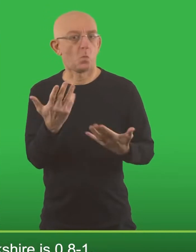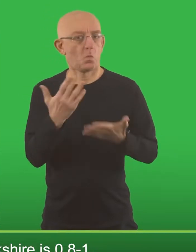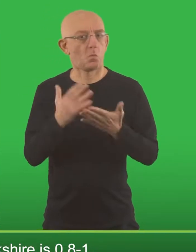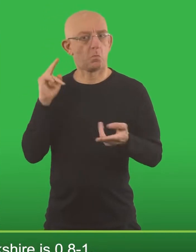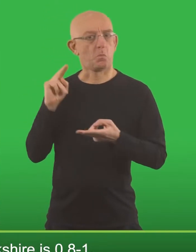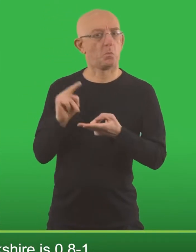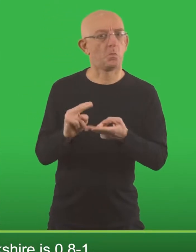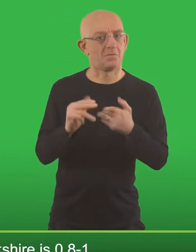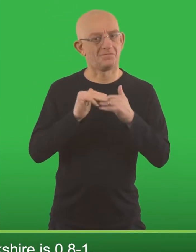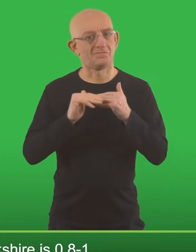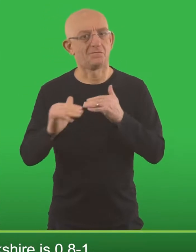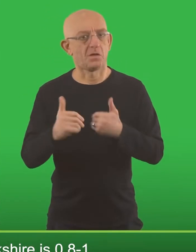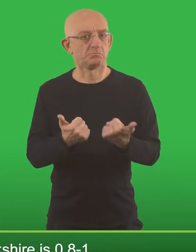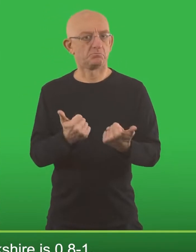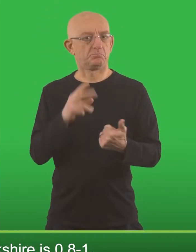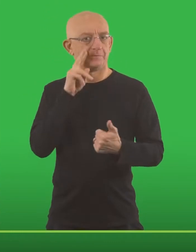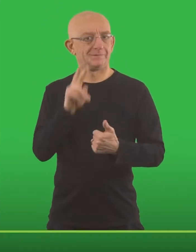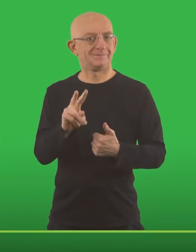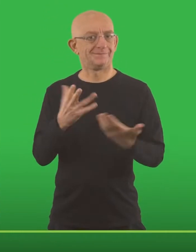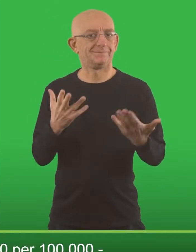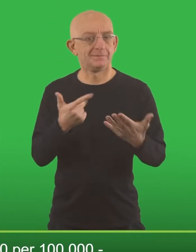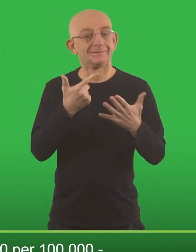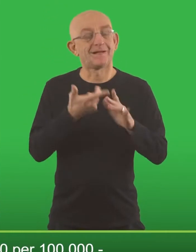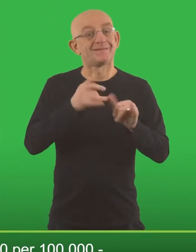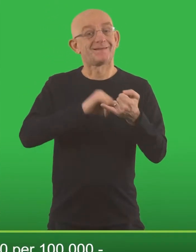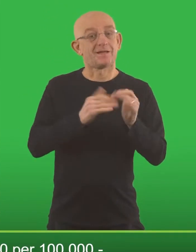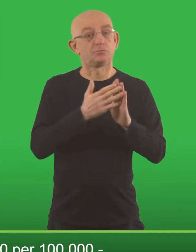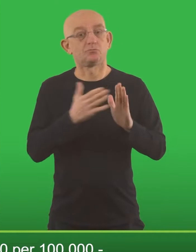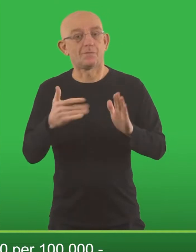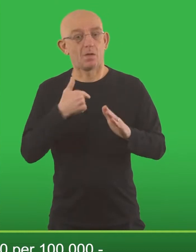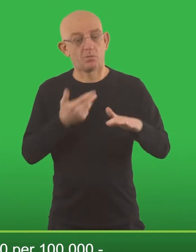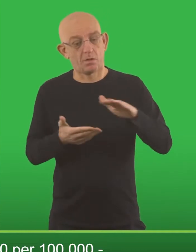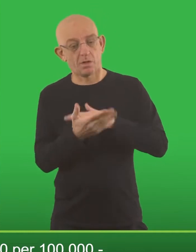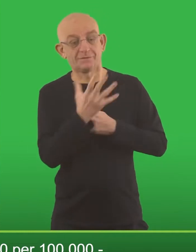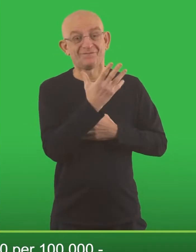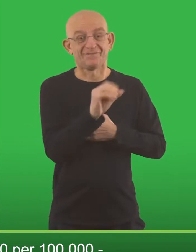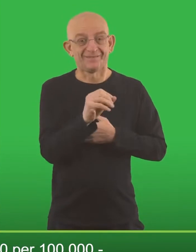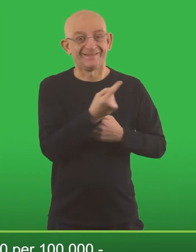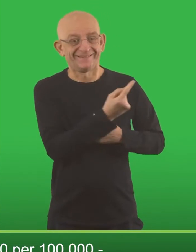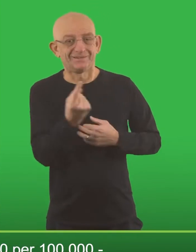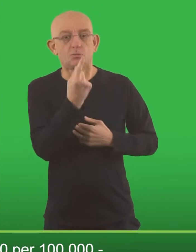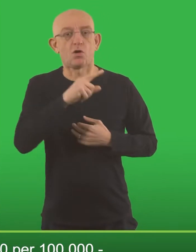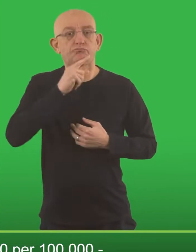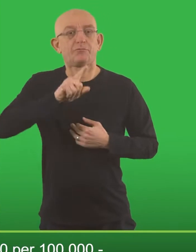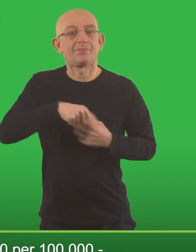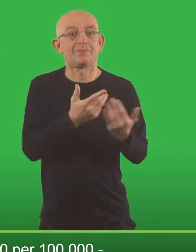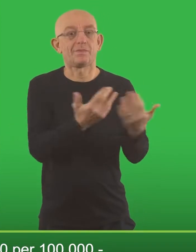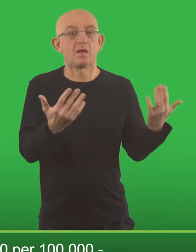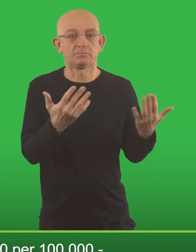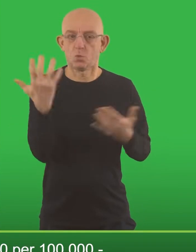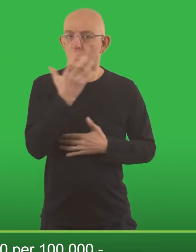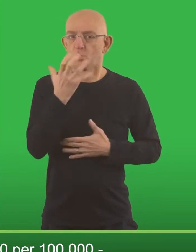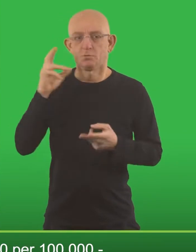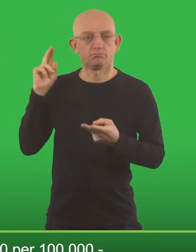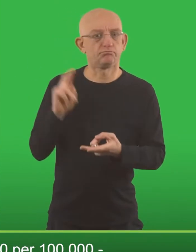the epidemic is shrinking slowly or flat. 7-day rates, we are less than 50. That has come down